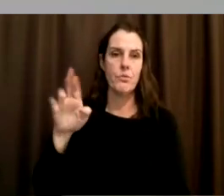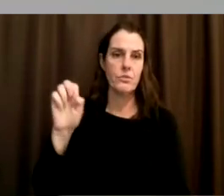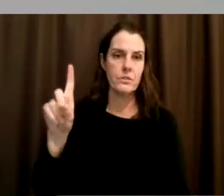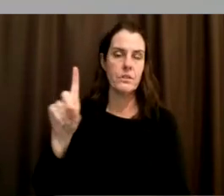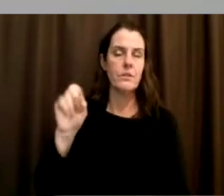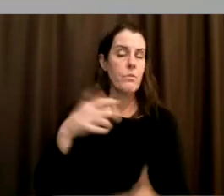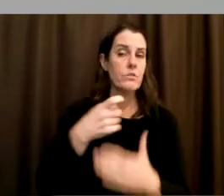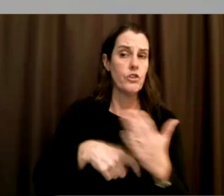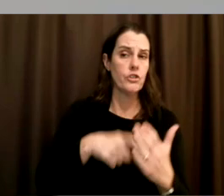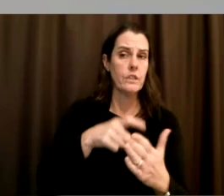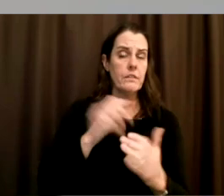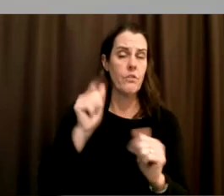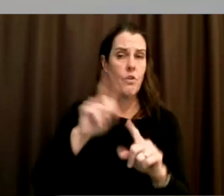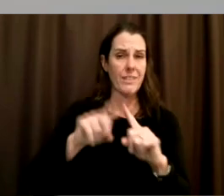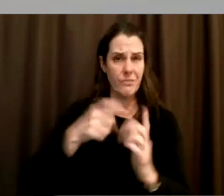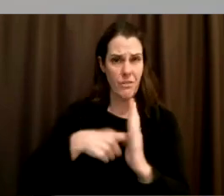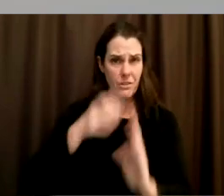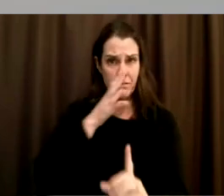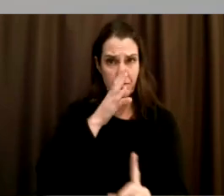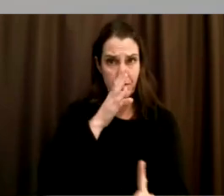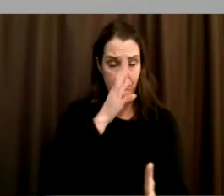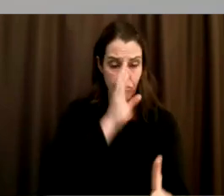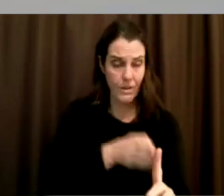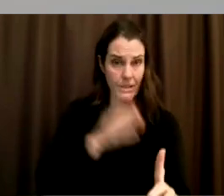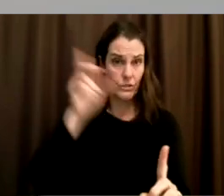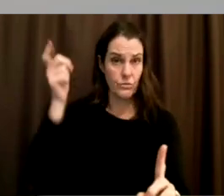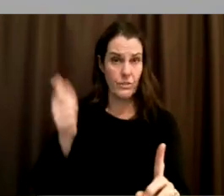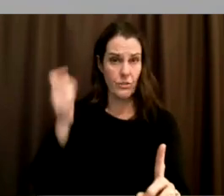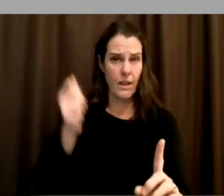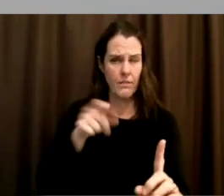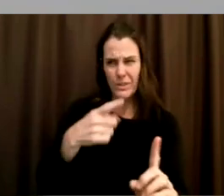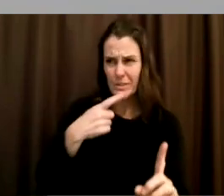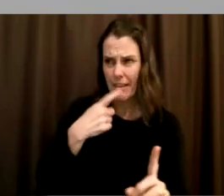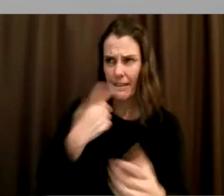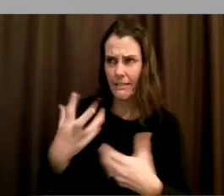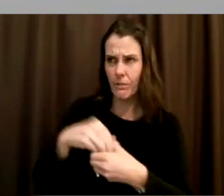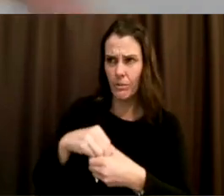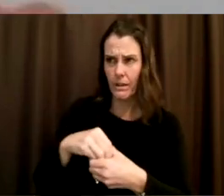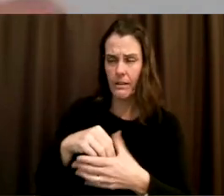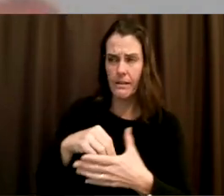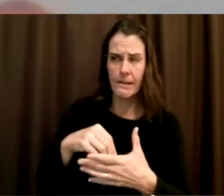Is that, or because generally, we would be, are you saying like including